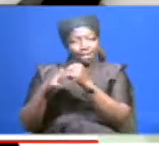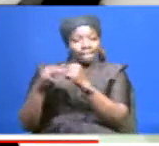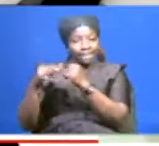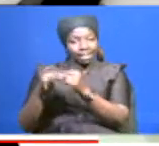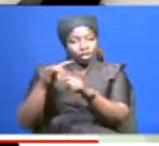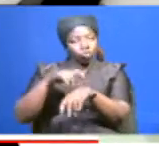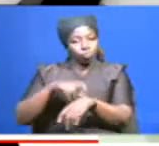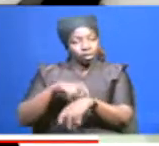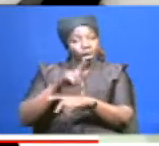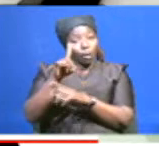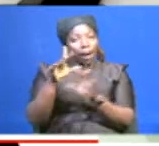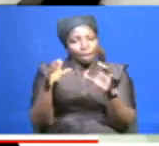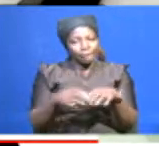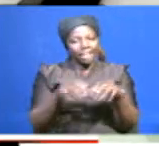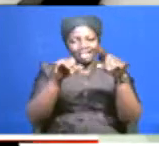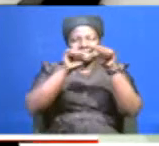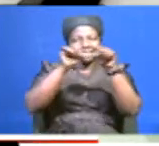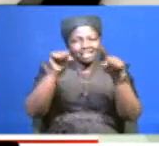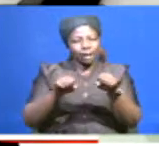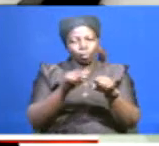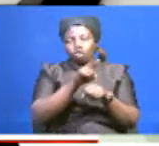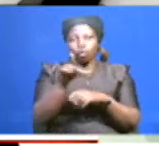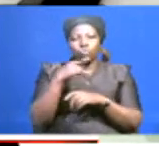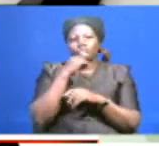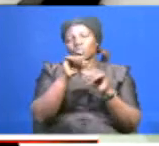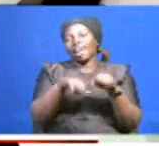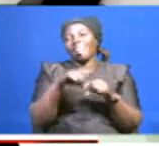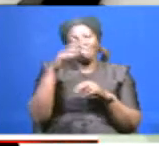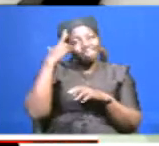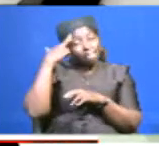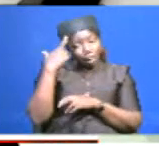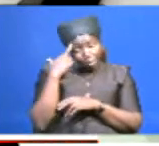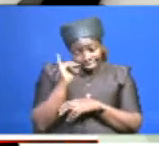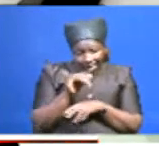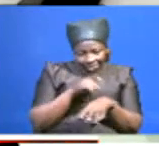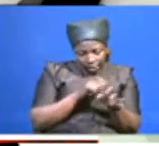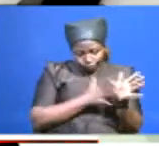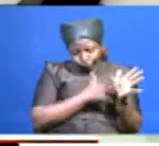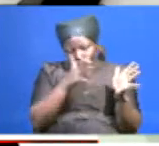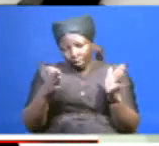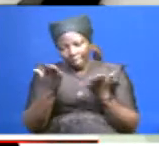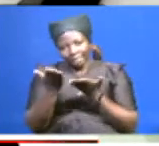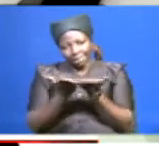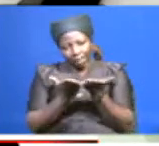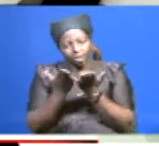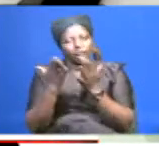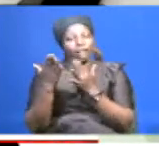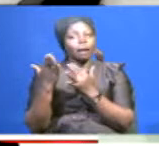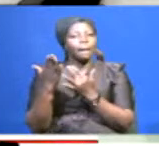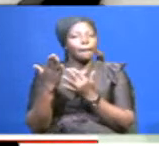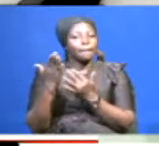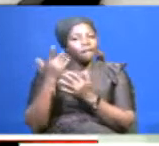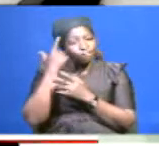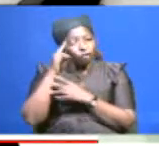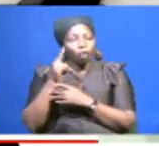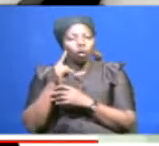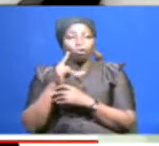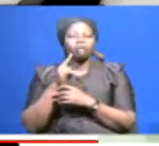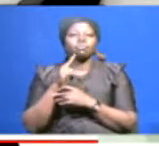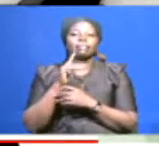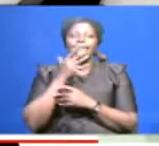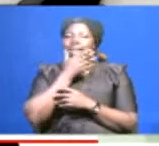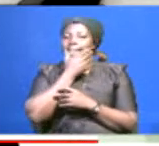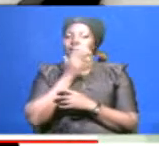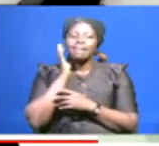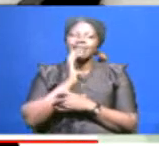one-party system, those who can remember. Over that period, he served in both the founding father Mzee Jomo Kenyatta and his successor